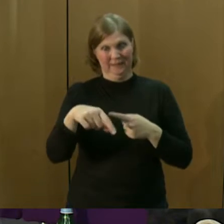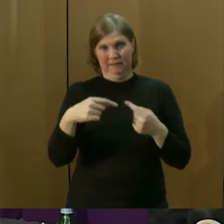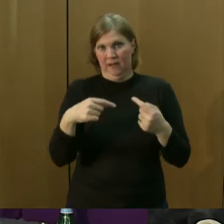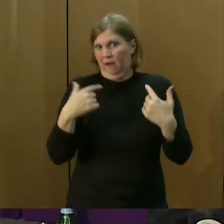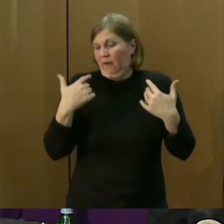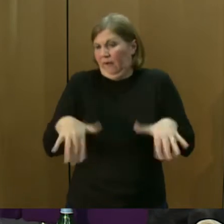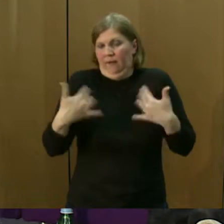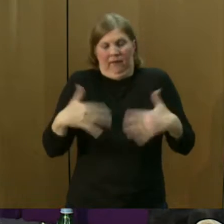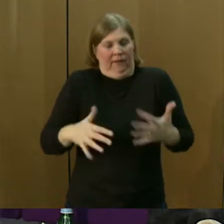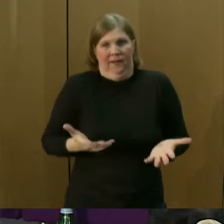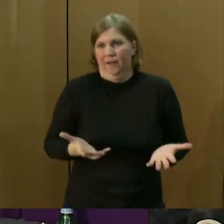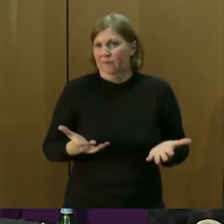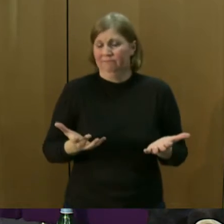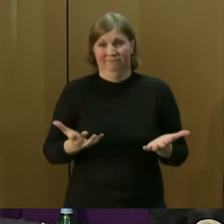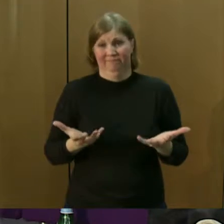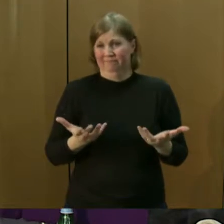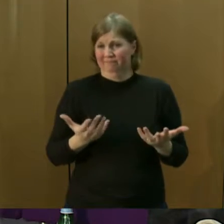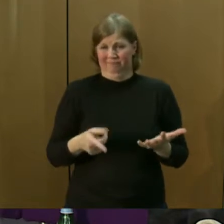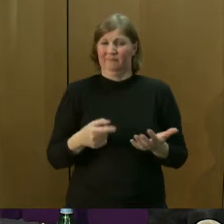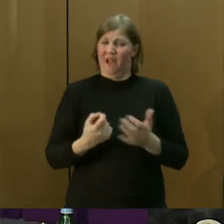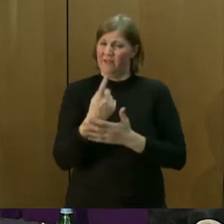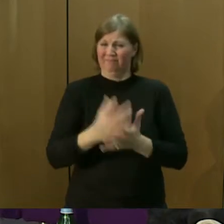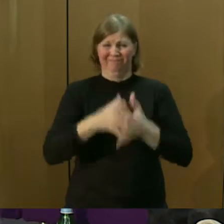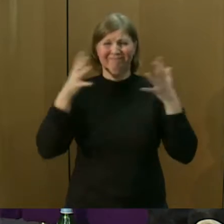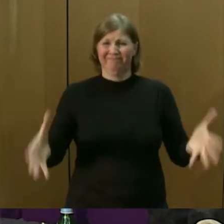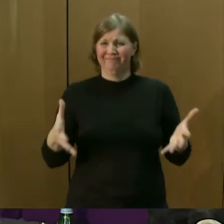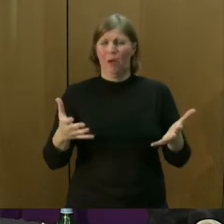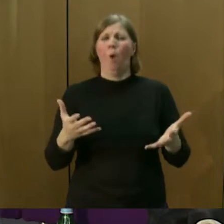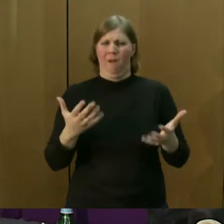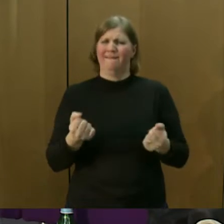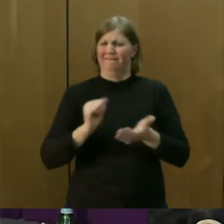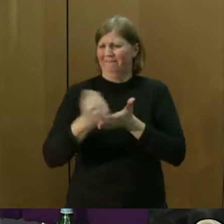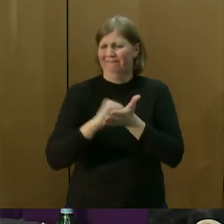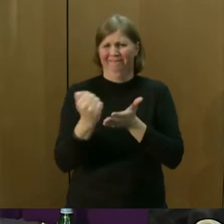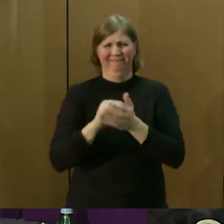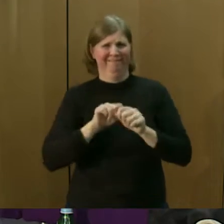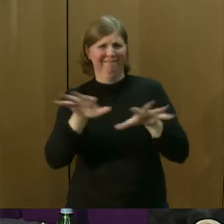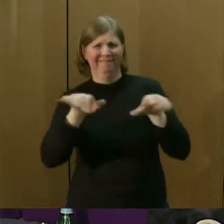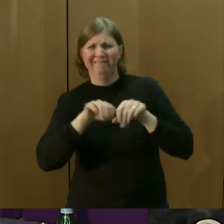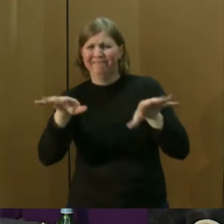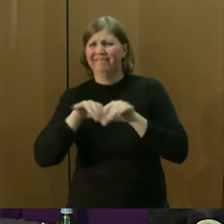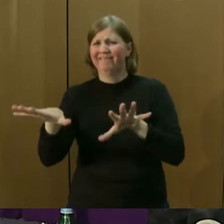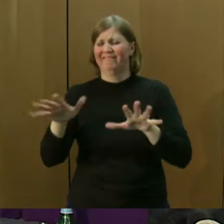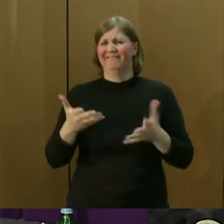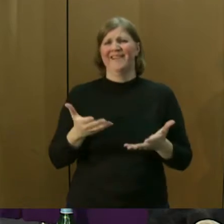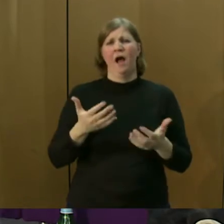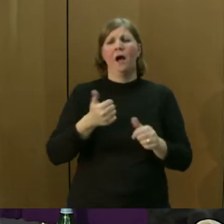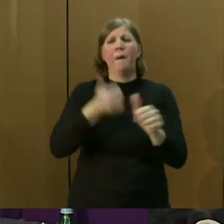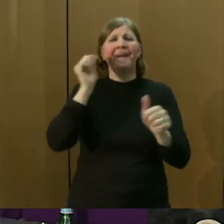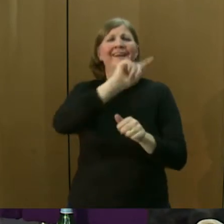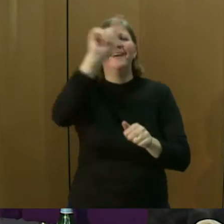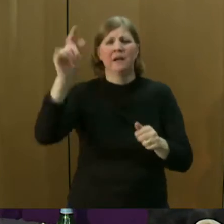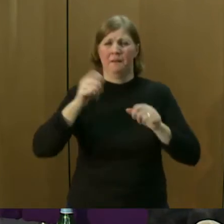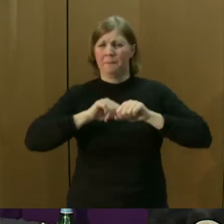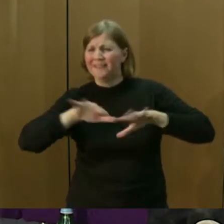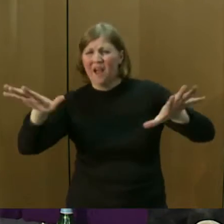It's basically a big event where we have lots of publications and lots of media outlets who come, and you get essentially 2 minutes to pitch your work to them